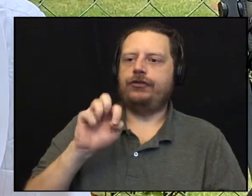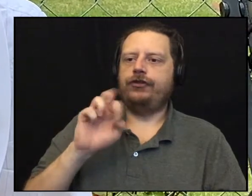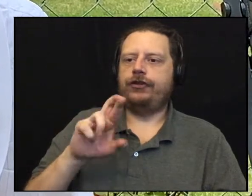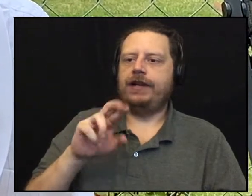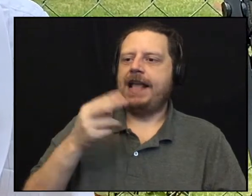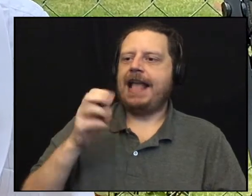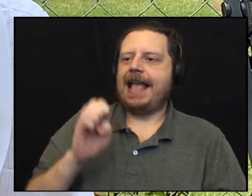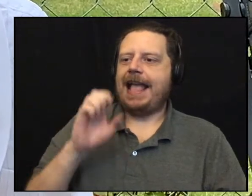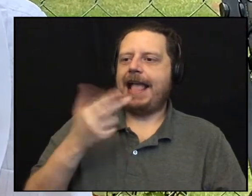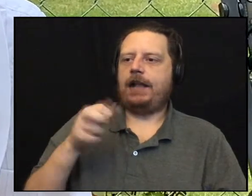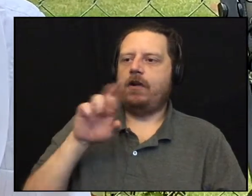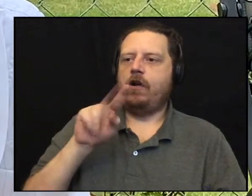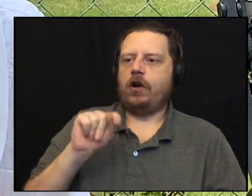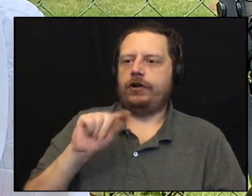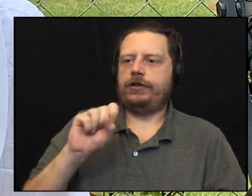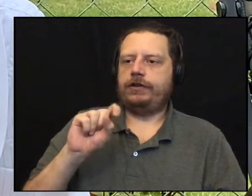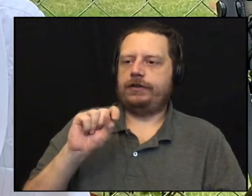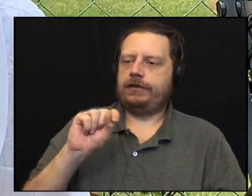century.